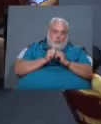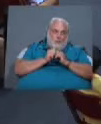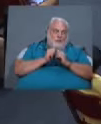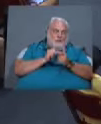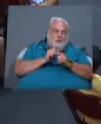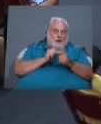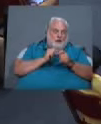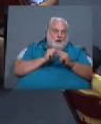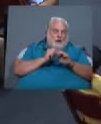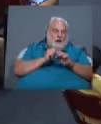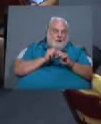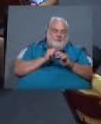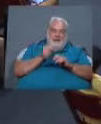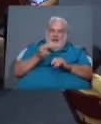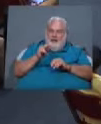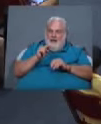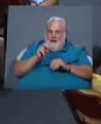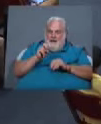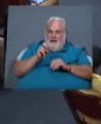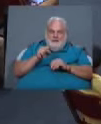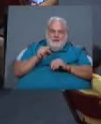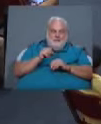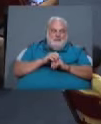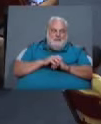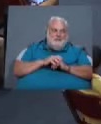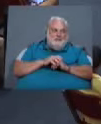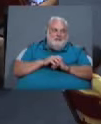on and off. So, Director Hines.